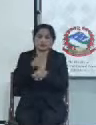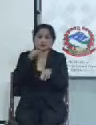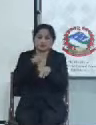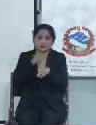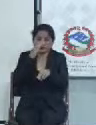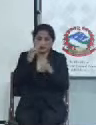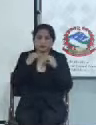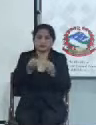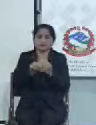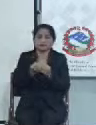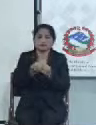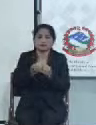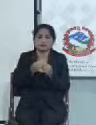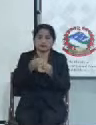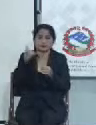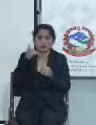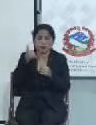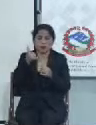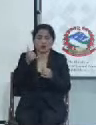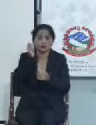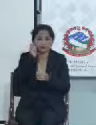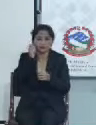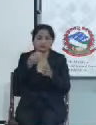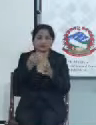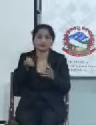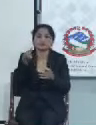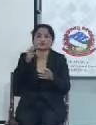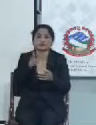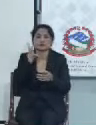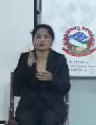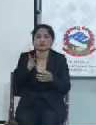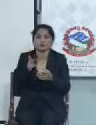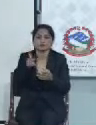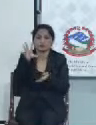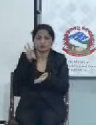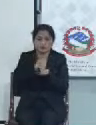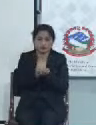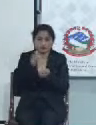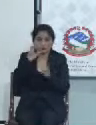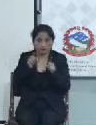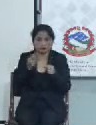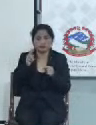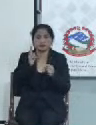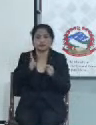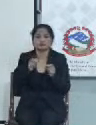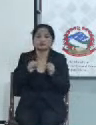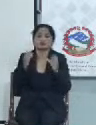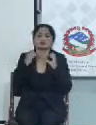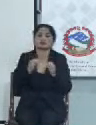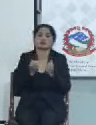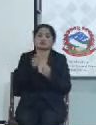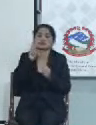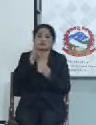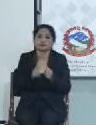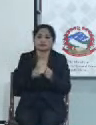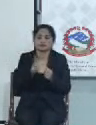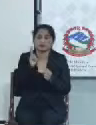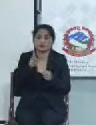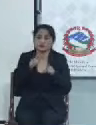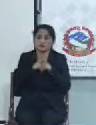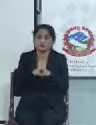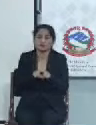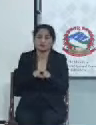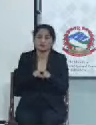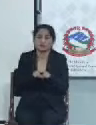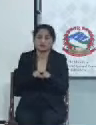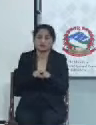kind of use can be done in the that kind of things can be used by the local level. Likewise, and we have a various guidelines that